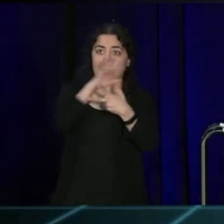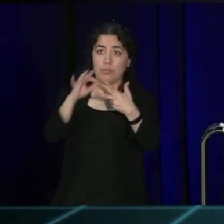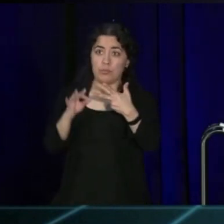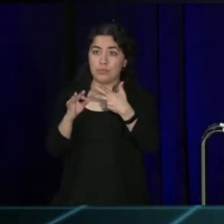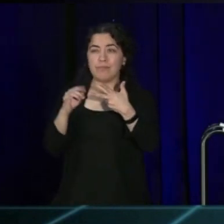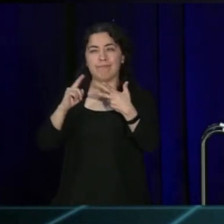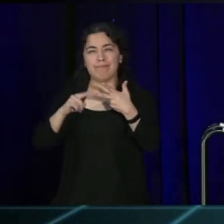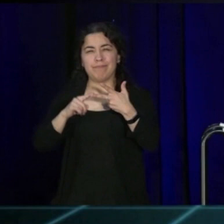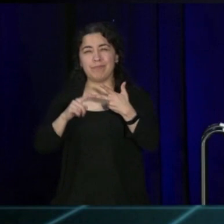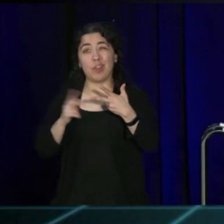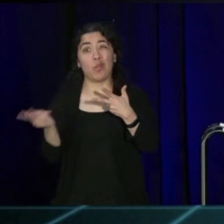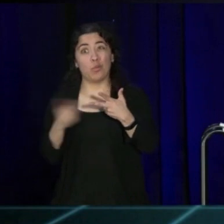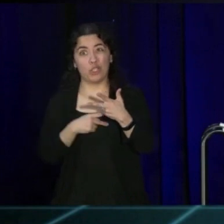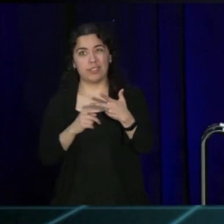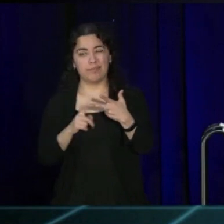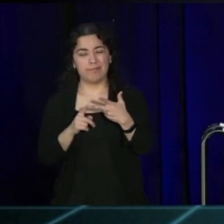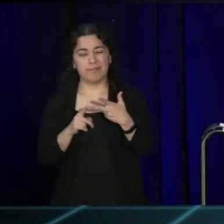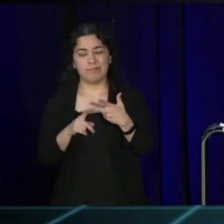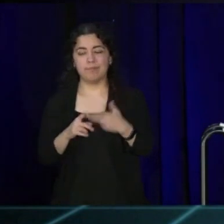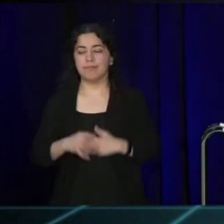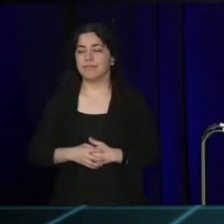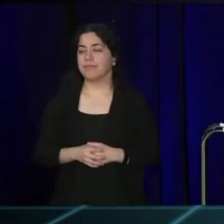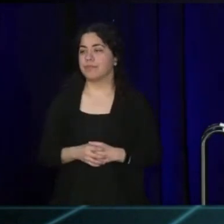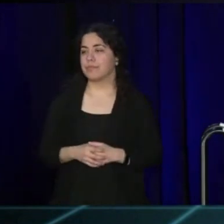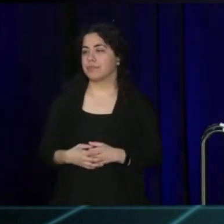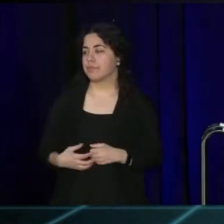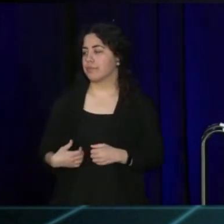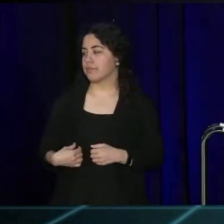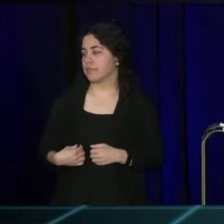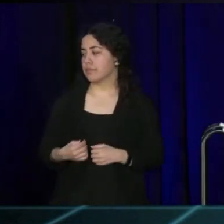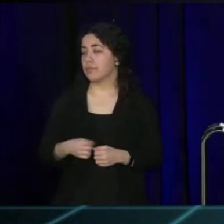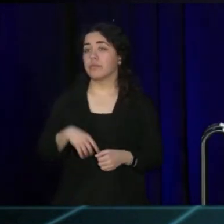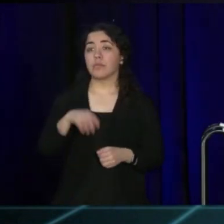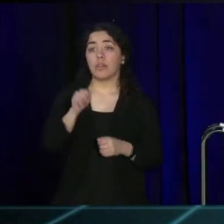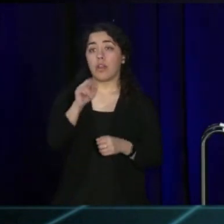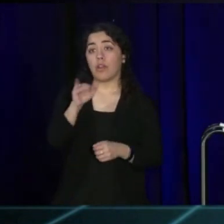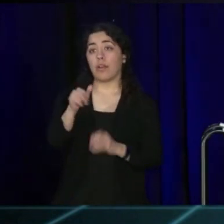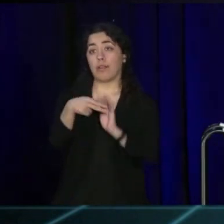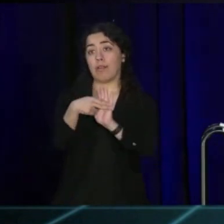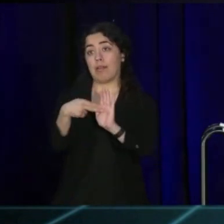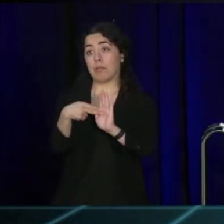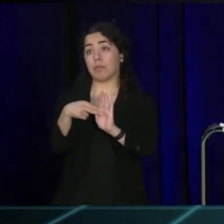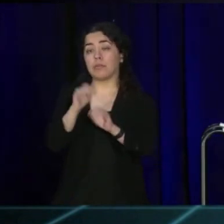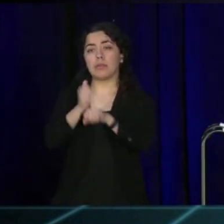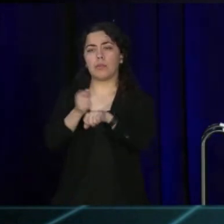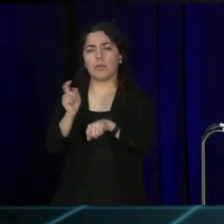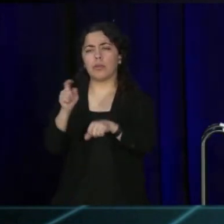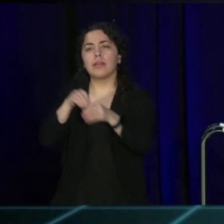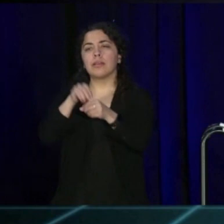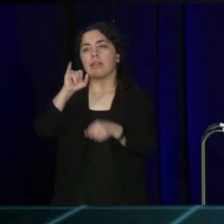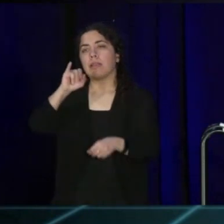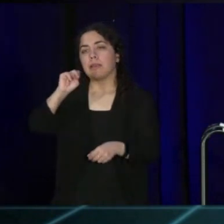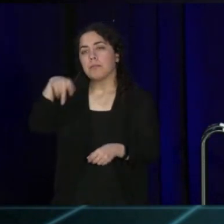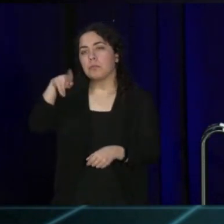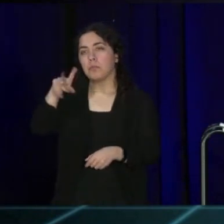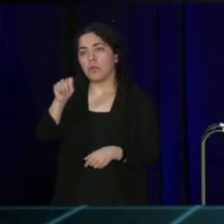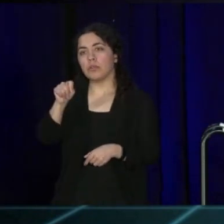the worst out of the 3. We can set area label on the input and we'll override its accessible